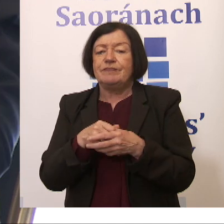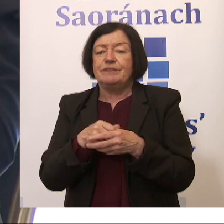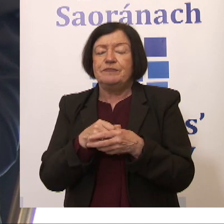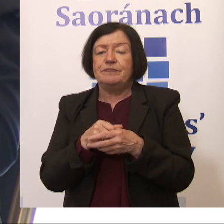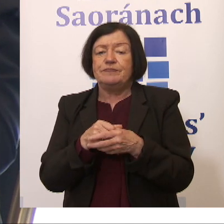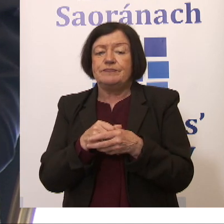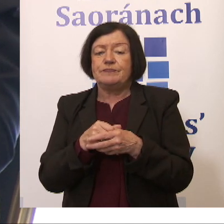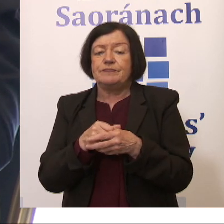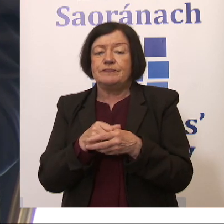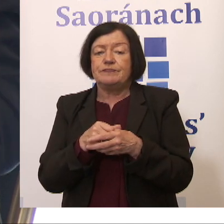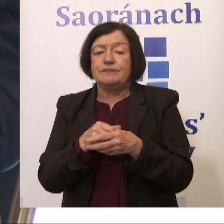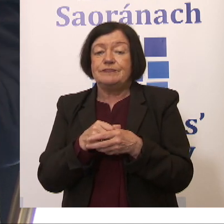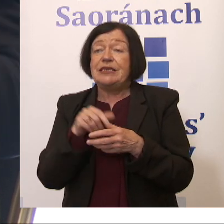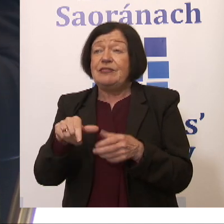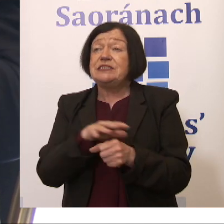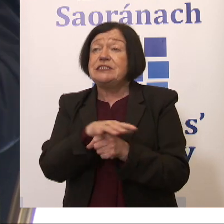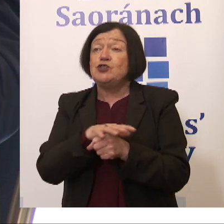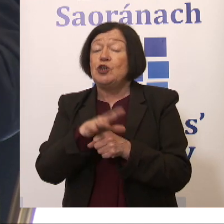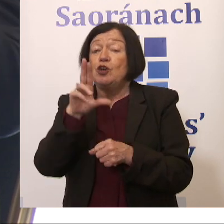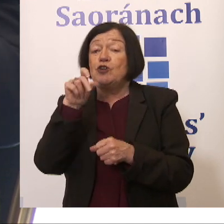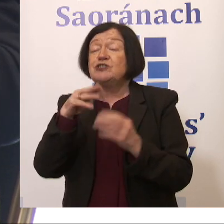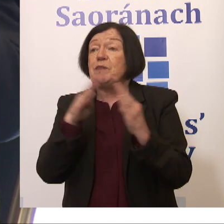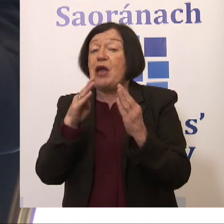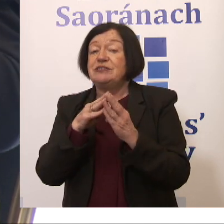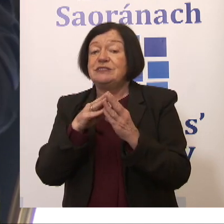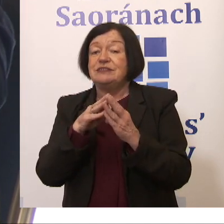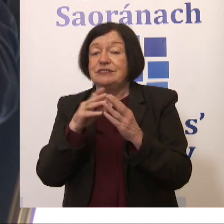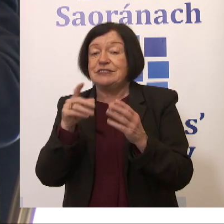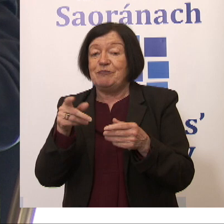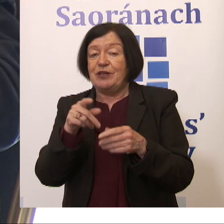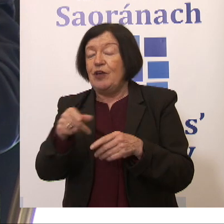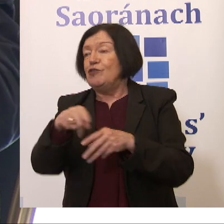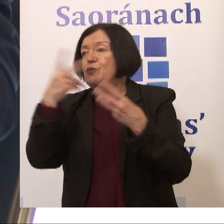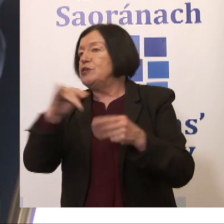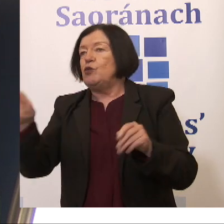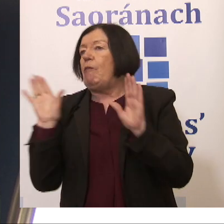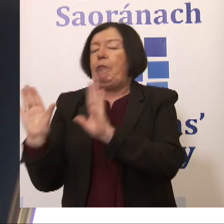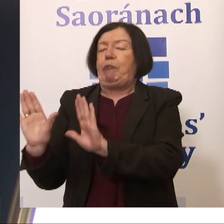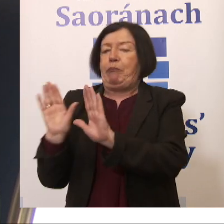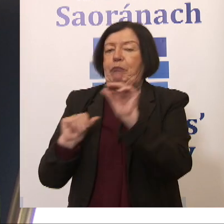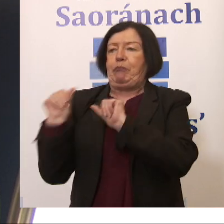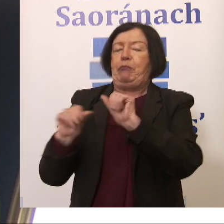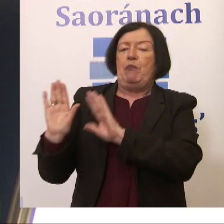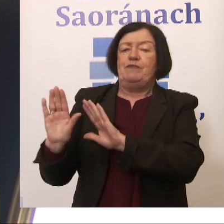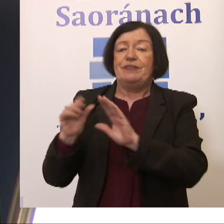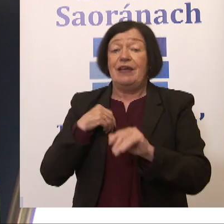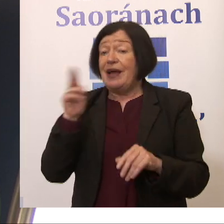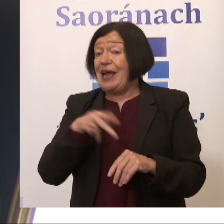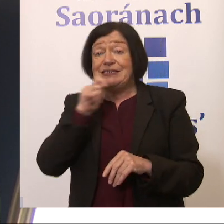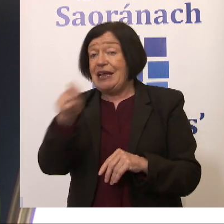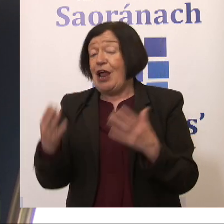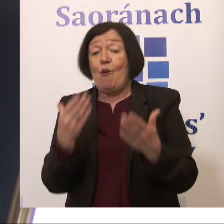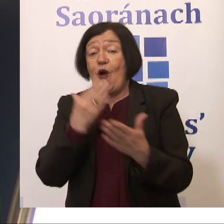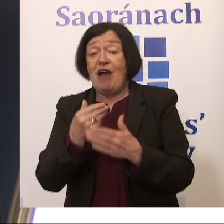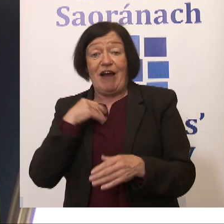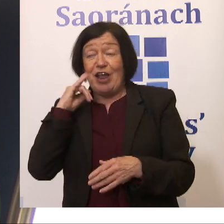but you know, in this case, the Custom House can be the bogeyman for everything. Oh, they don't want to do it, right? And I can't tell you how often